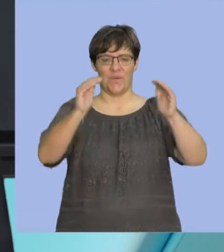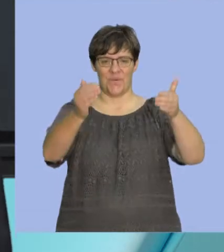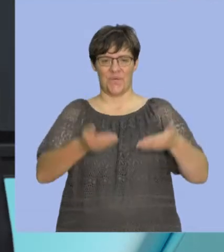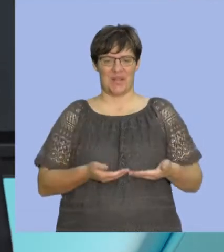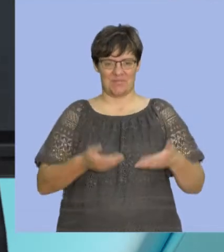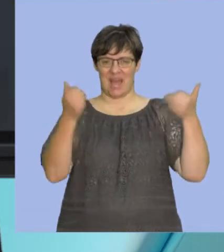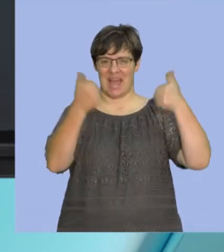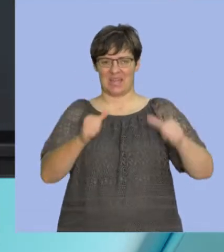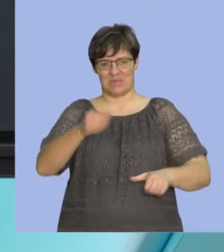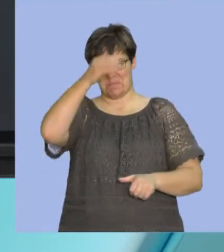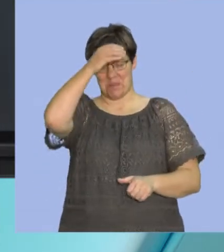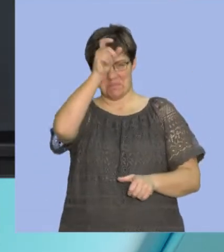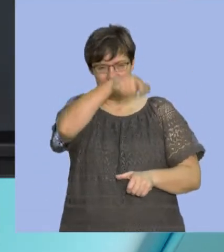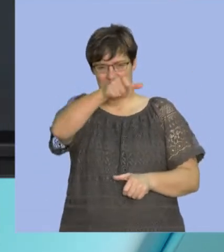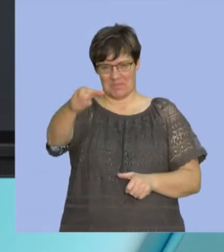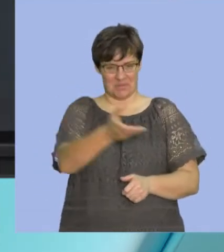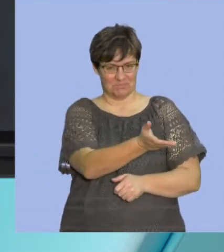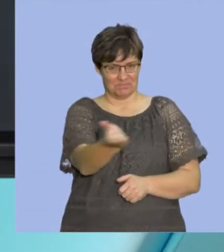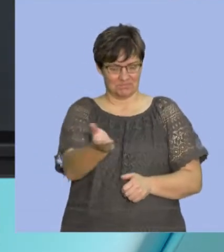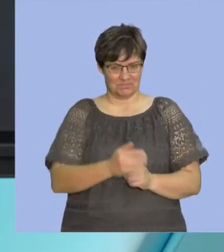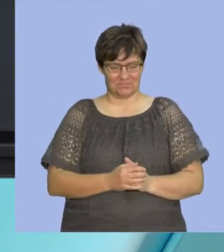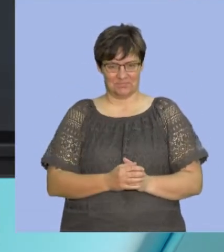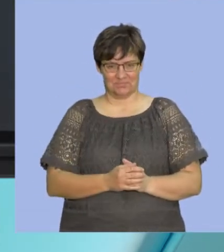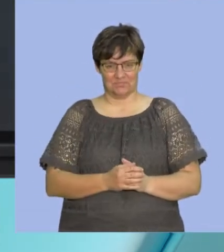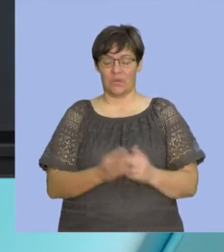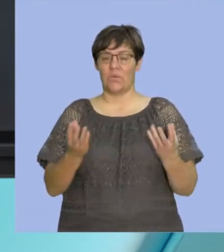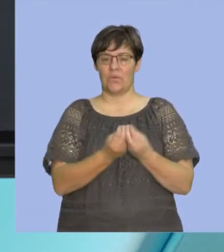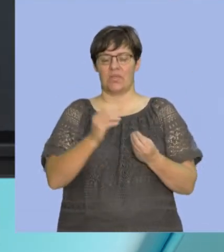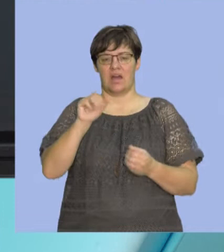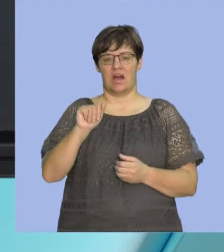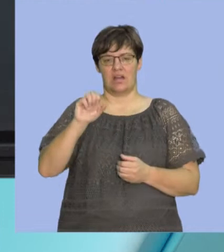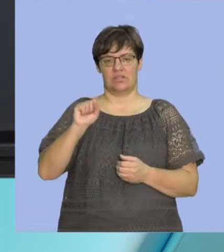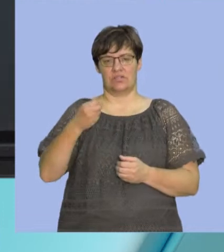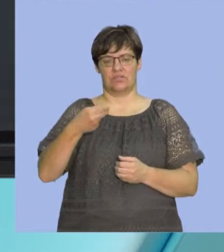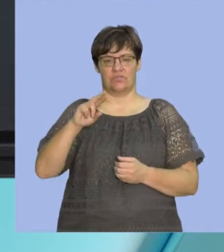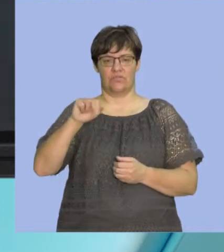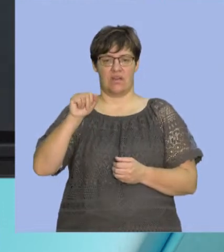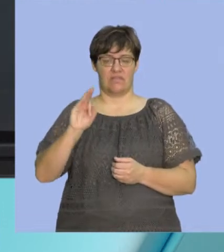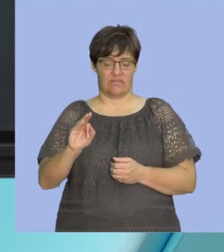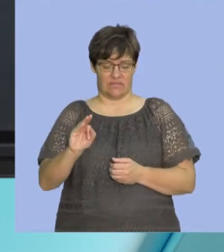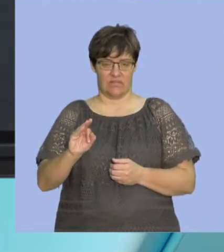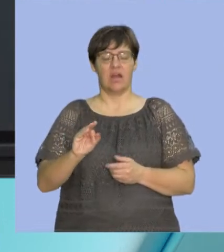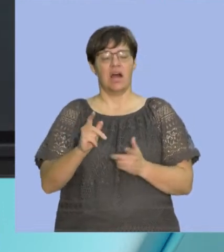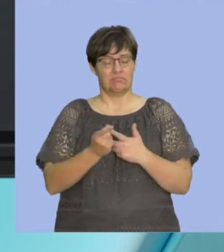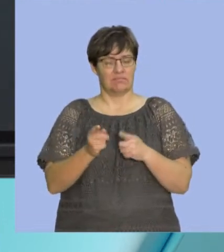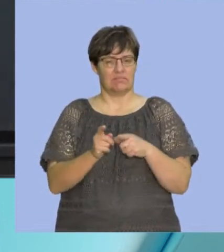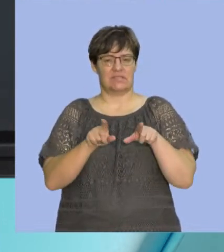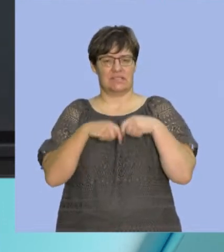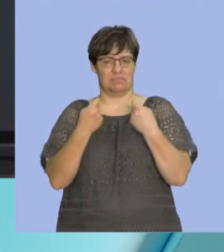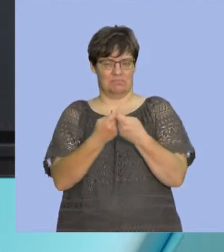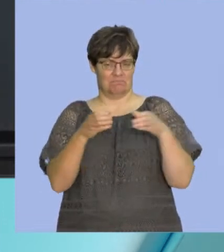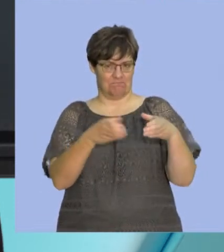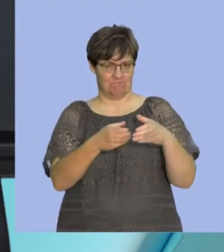Welcome, accounting boffins out there. You are Ashraf Patel and the crew, and